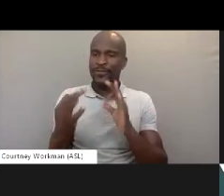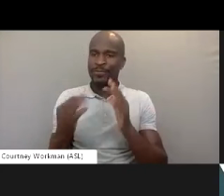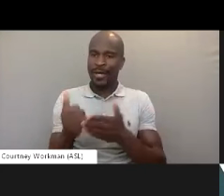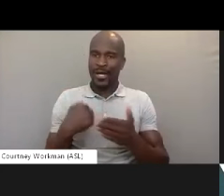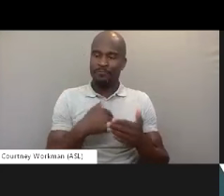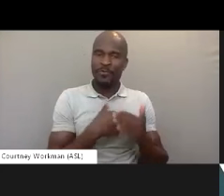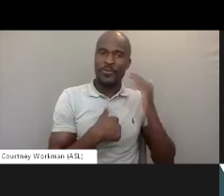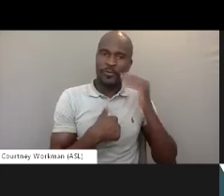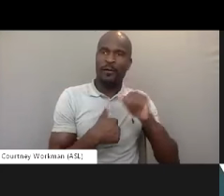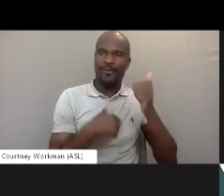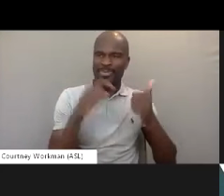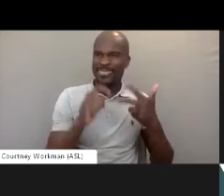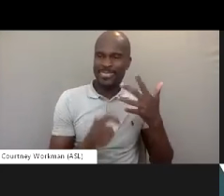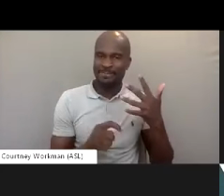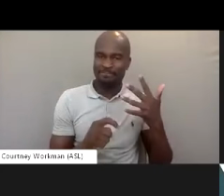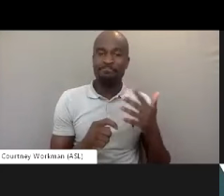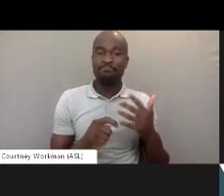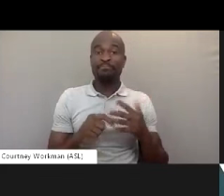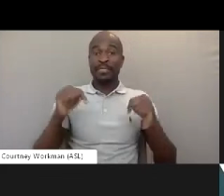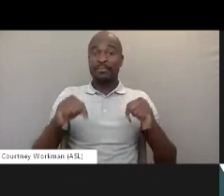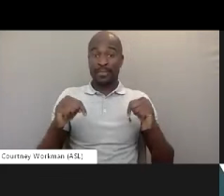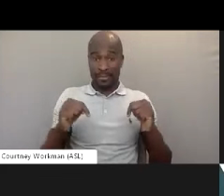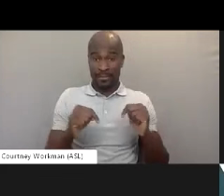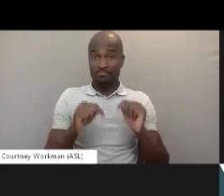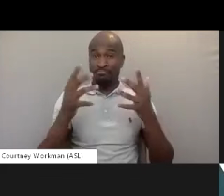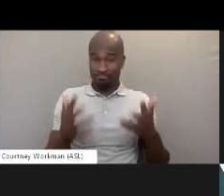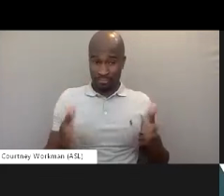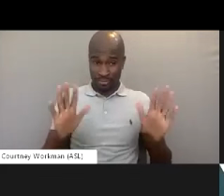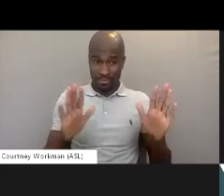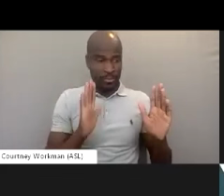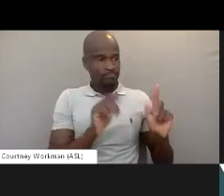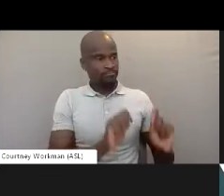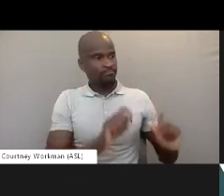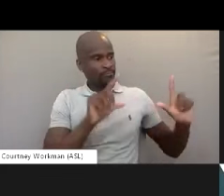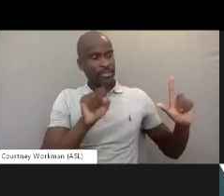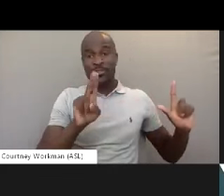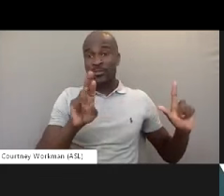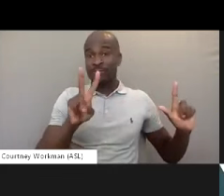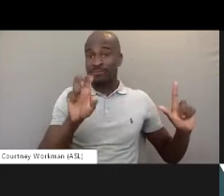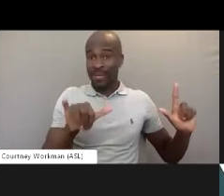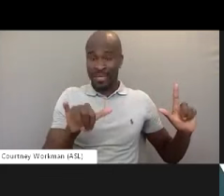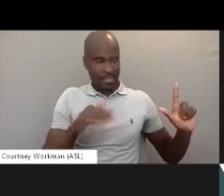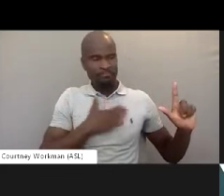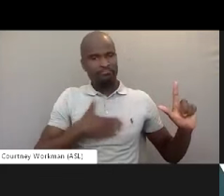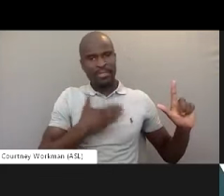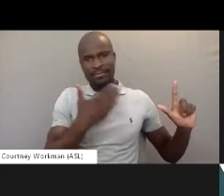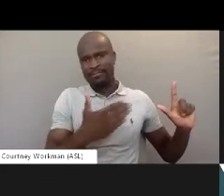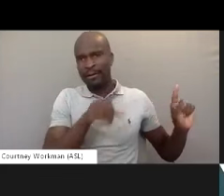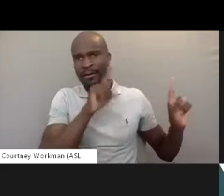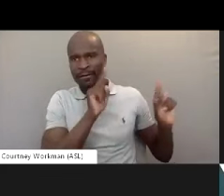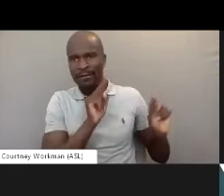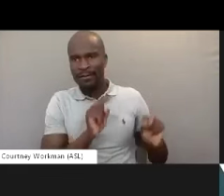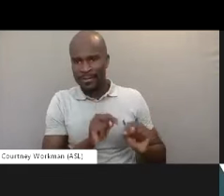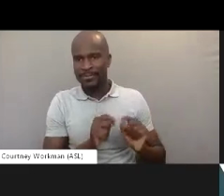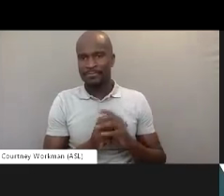brief survey that will appear on your screen. And if you could take a few minutes to fill it out, we would just greatly appreciate your support. And in